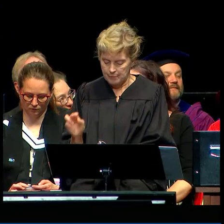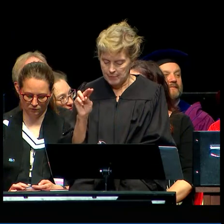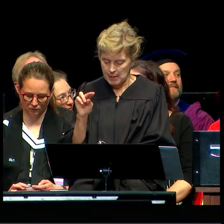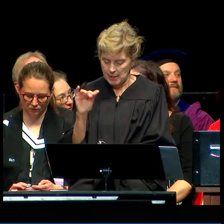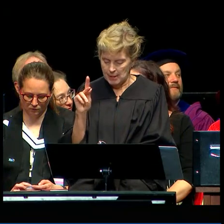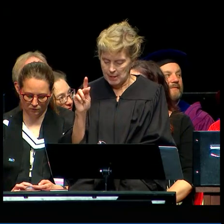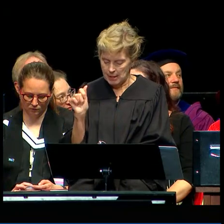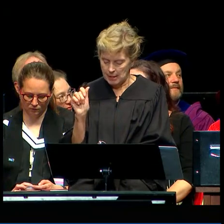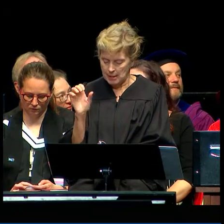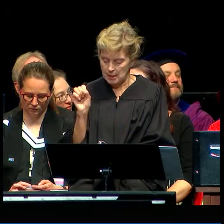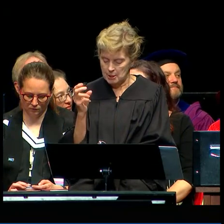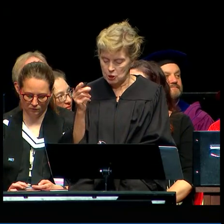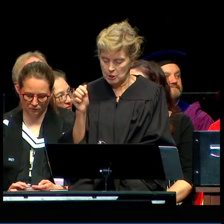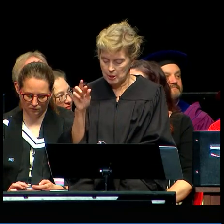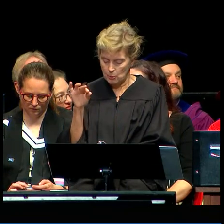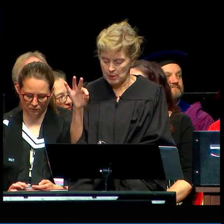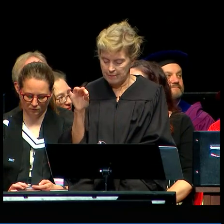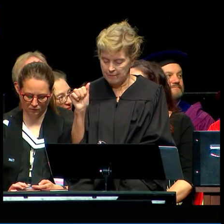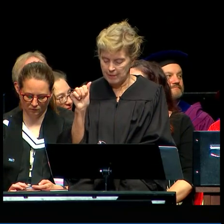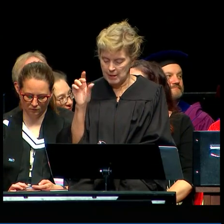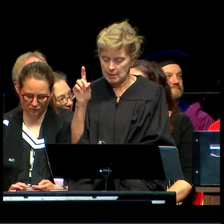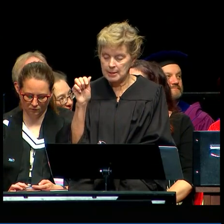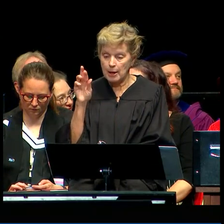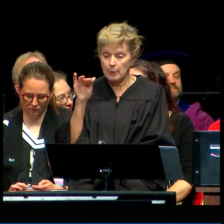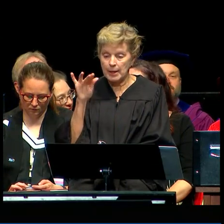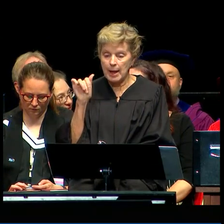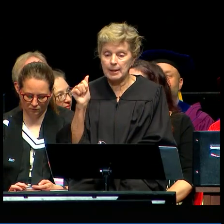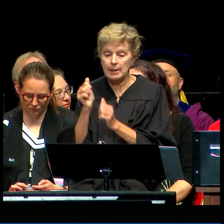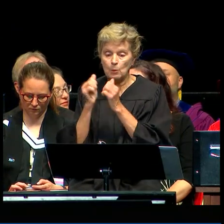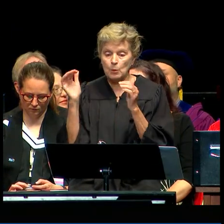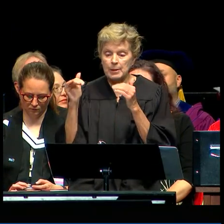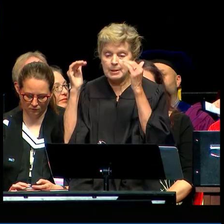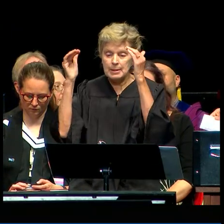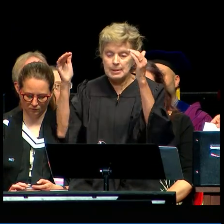Nika Sharifi Dariani, with distinction.